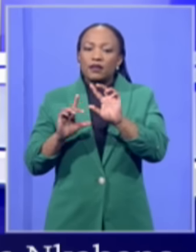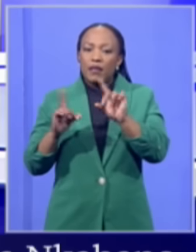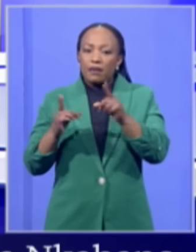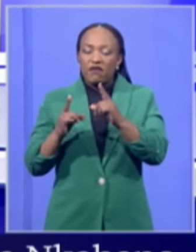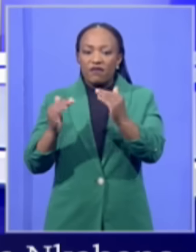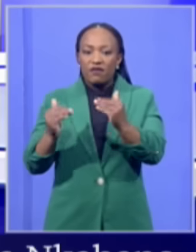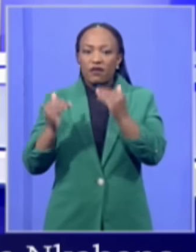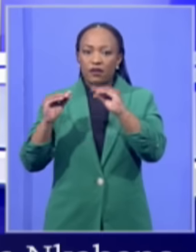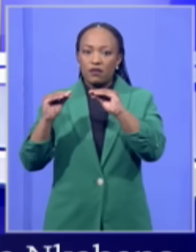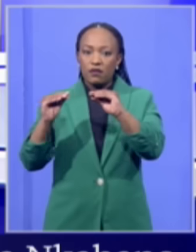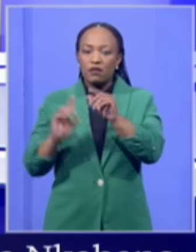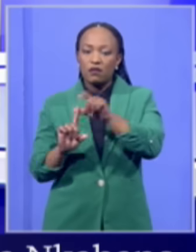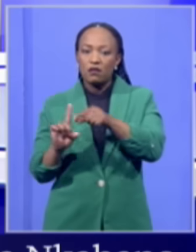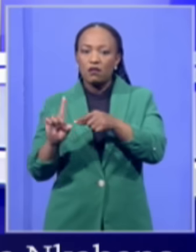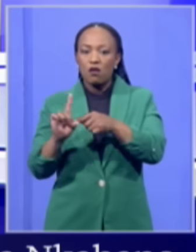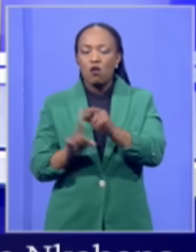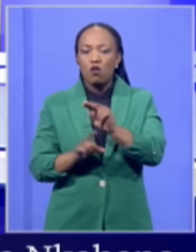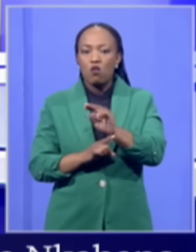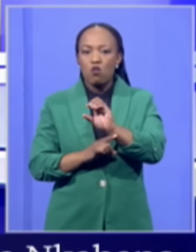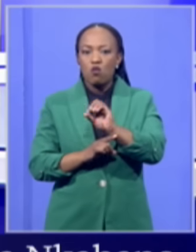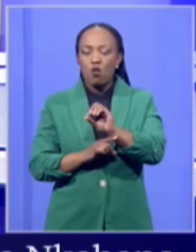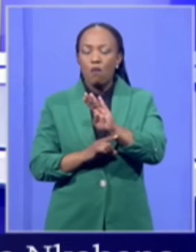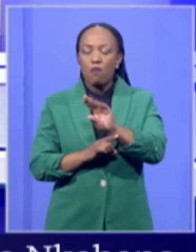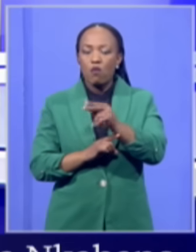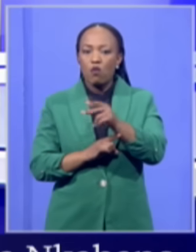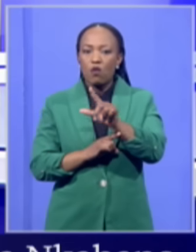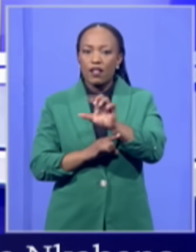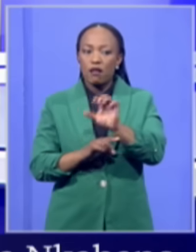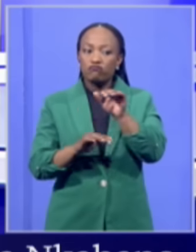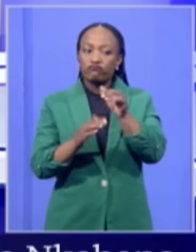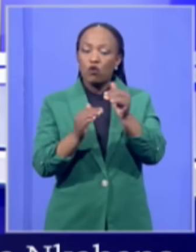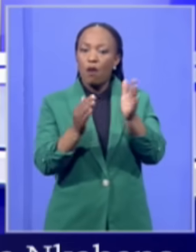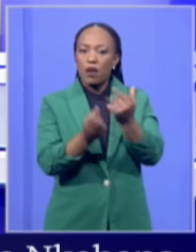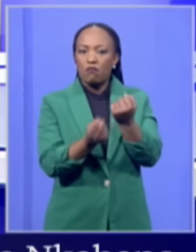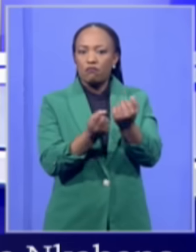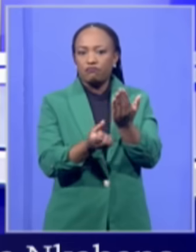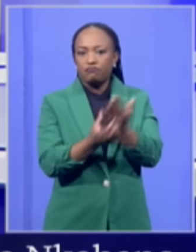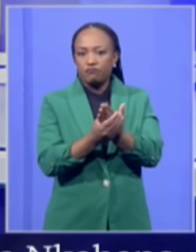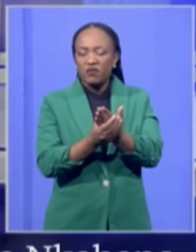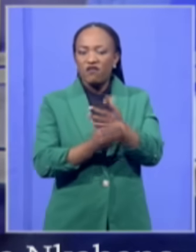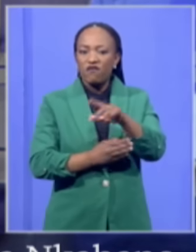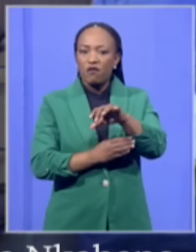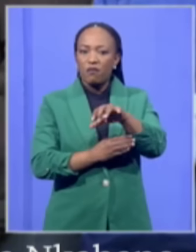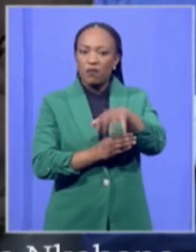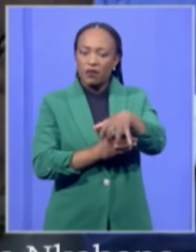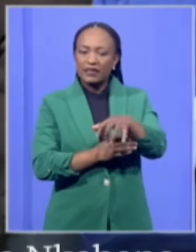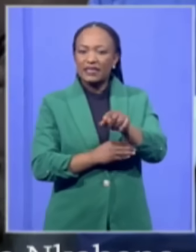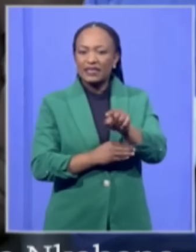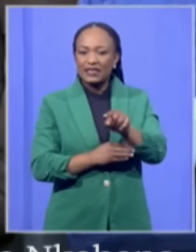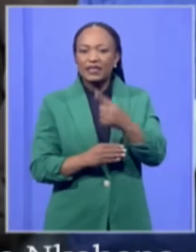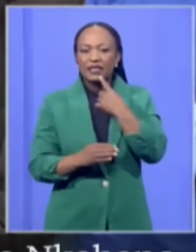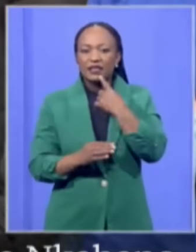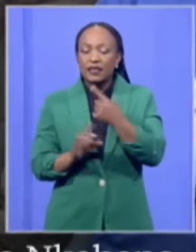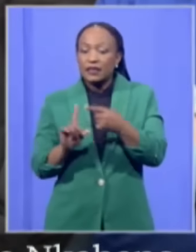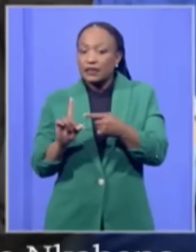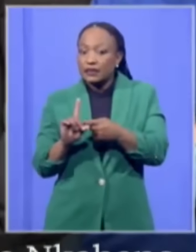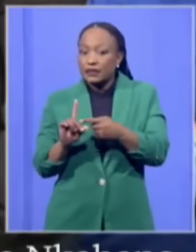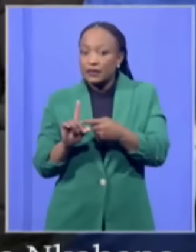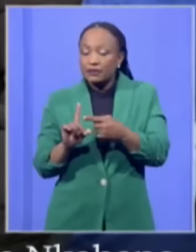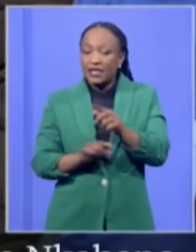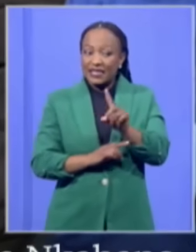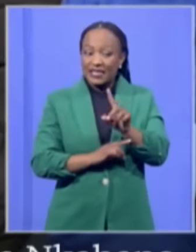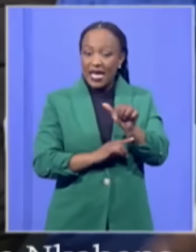pele ga ditekanyetšo tša kgoro ya gabo ka lekgotleng la bosetšhaba la diprofense. mokgatlo gore o tšea kgato ye ya semolao